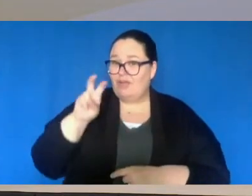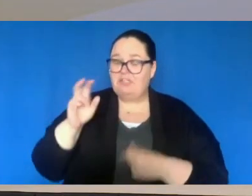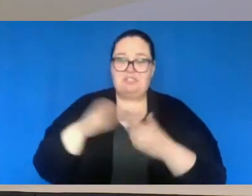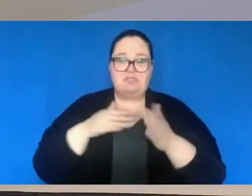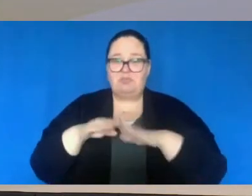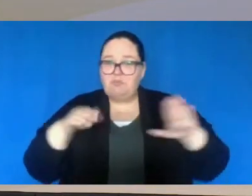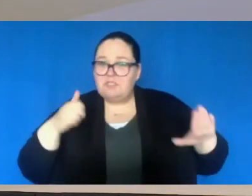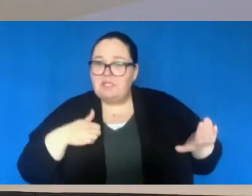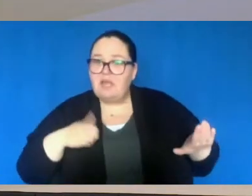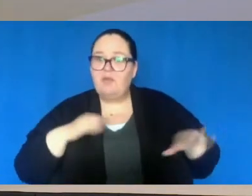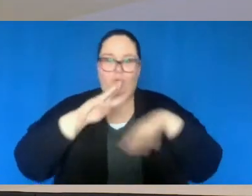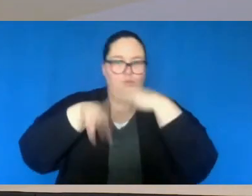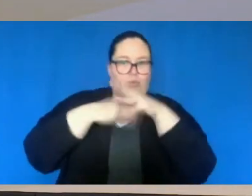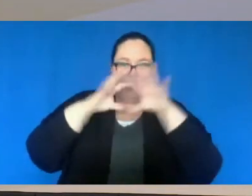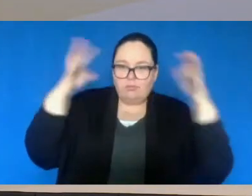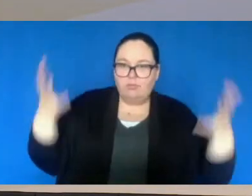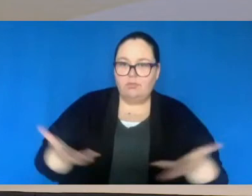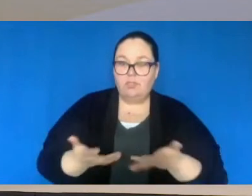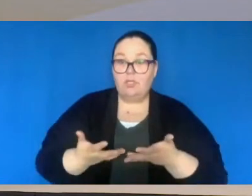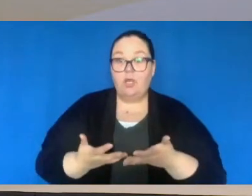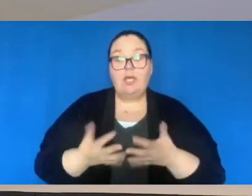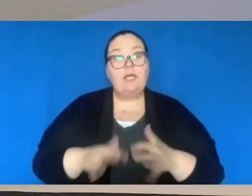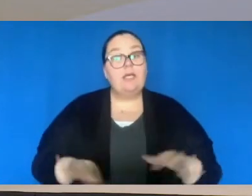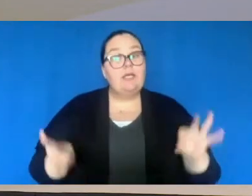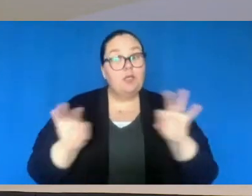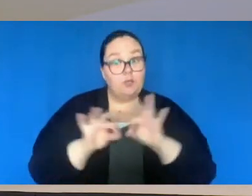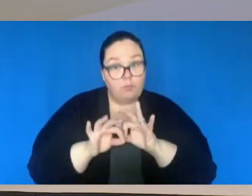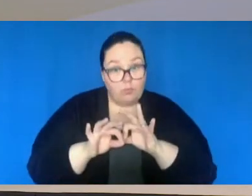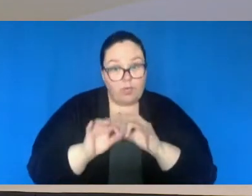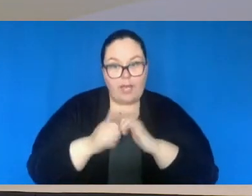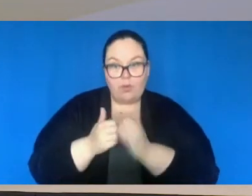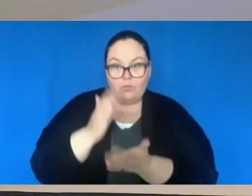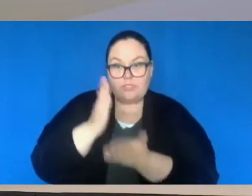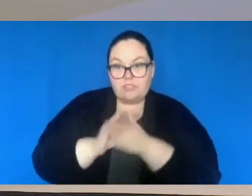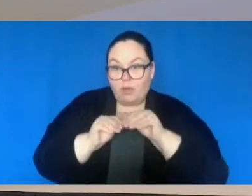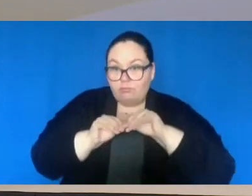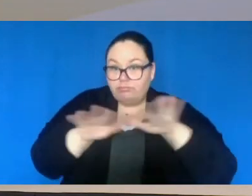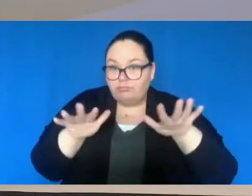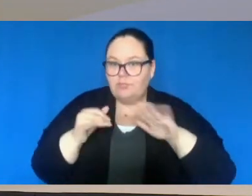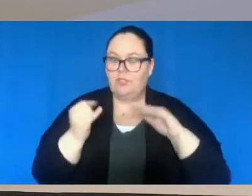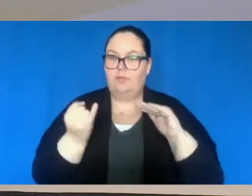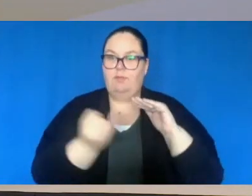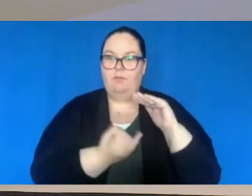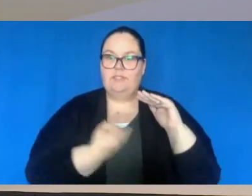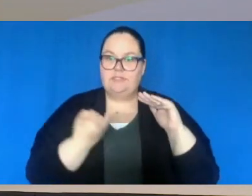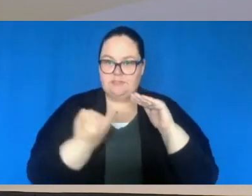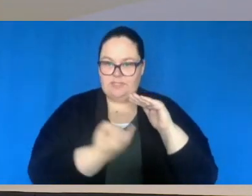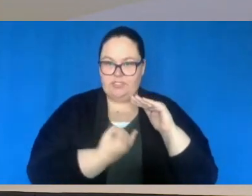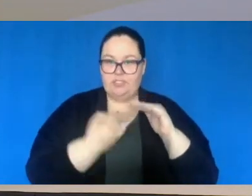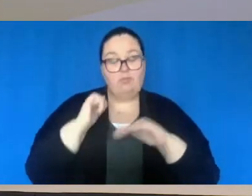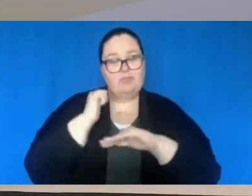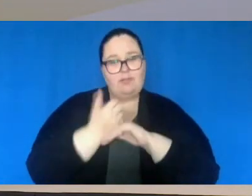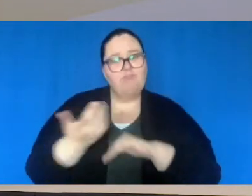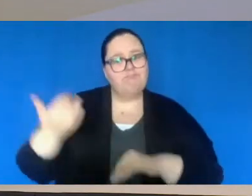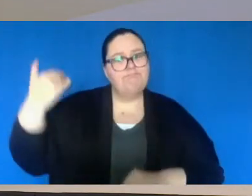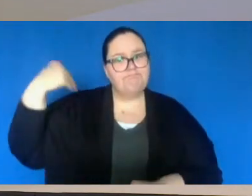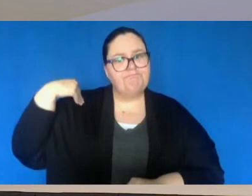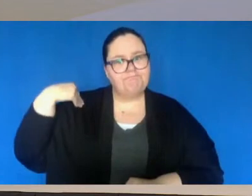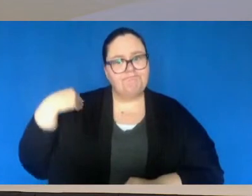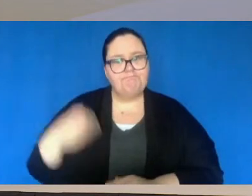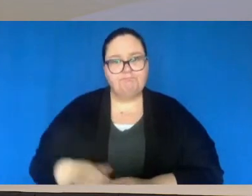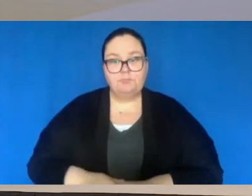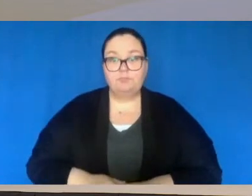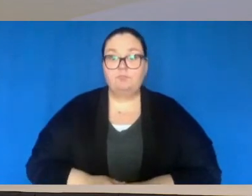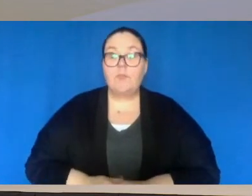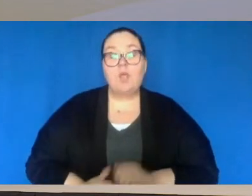in the province has been a key element in breaking the chain of transmission and limiting the spread of COVID-19 in our province. While most